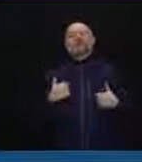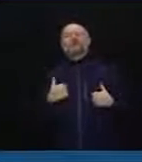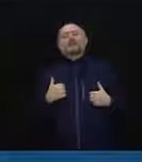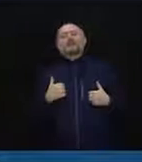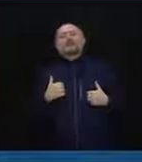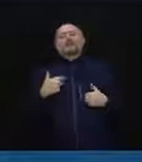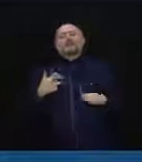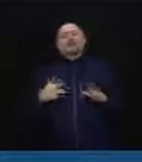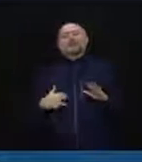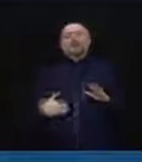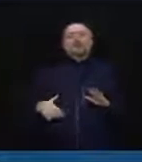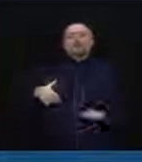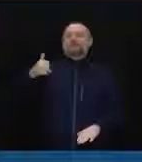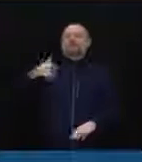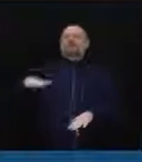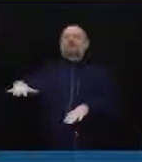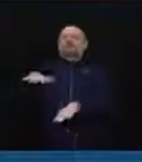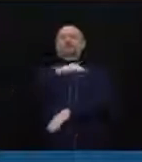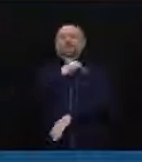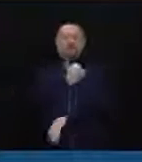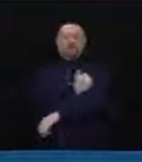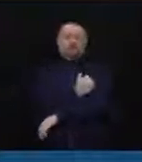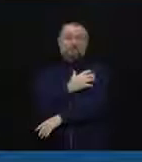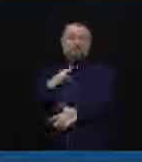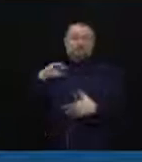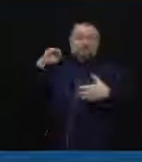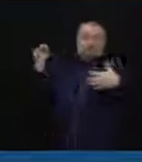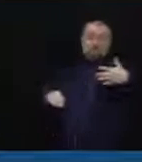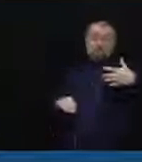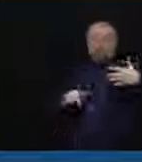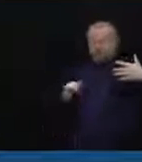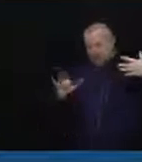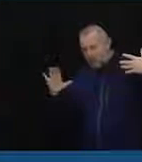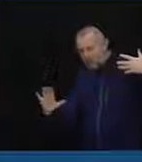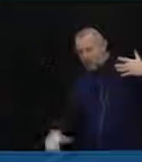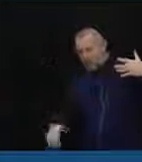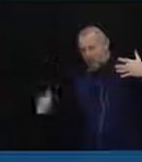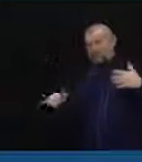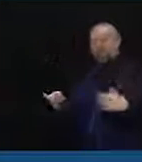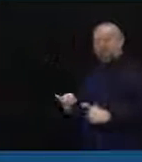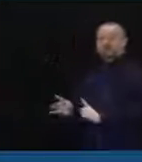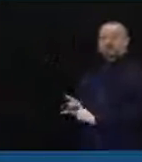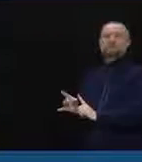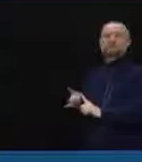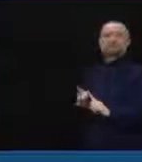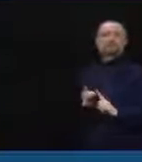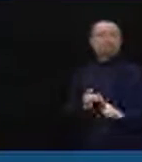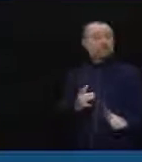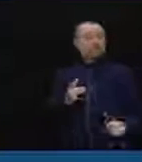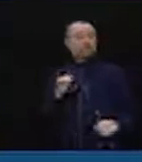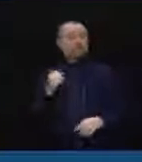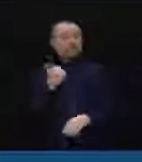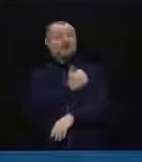one of the highest vaccination rates in the nation, and one of the lowest infection rates. Vaccinations up, infections